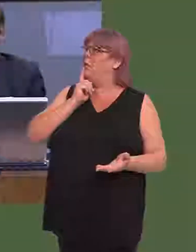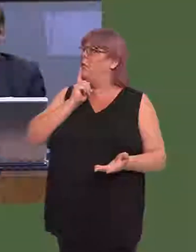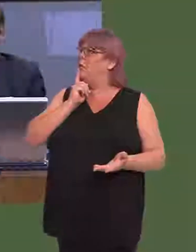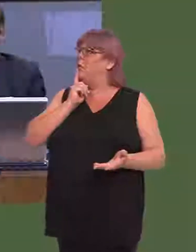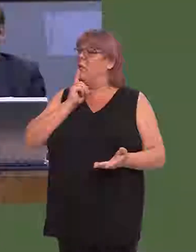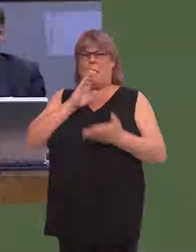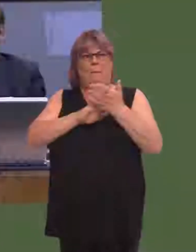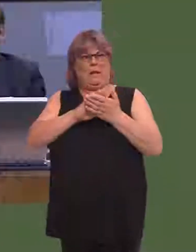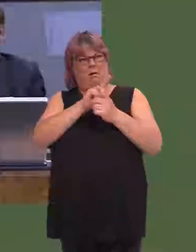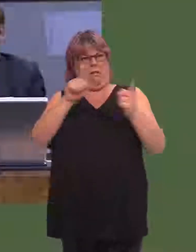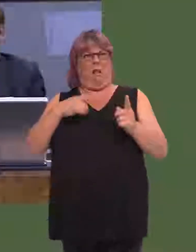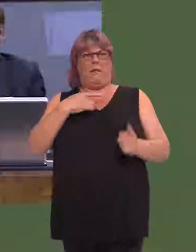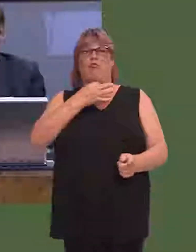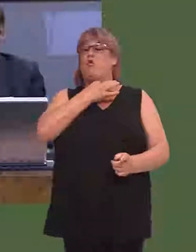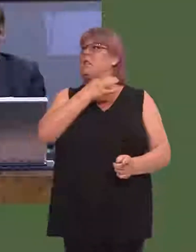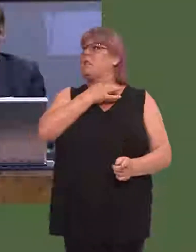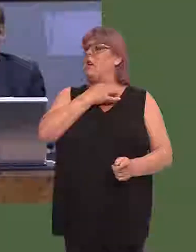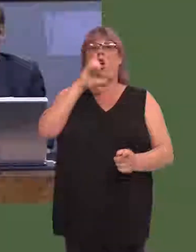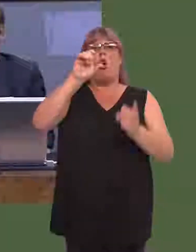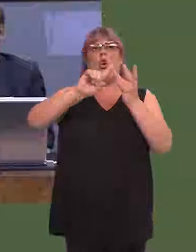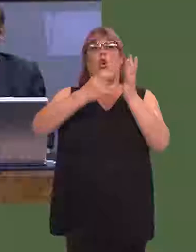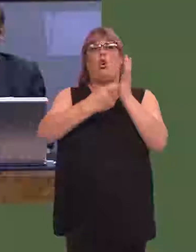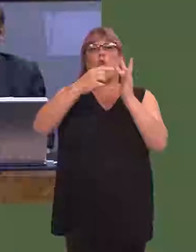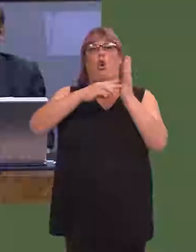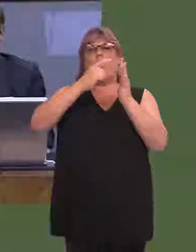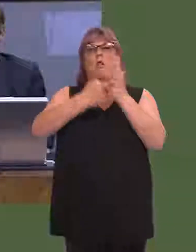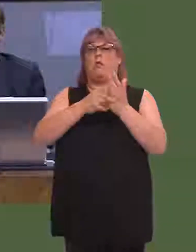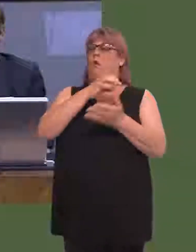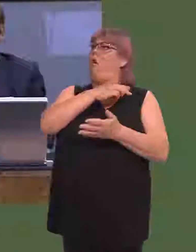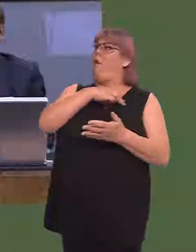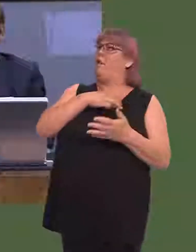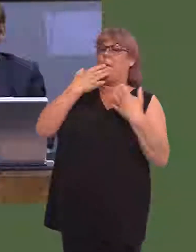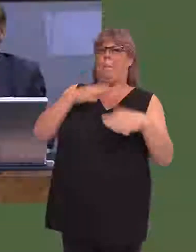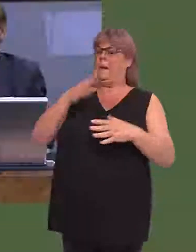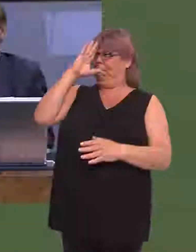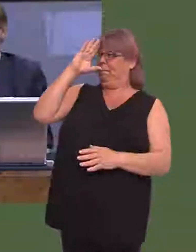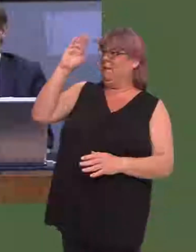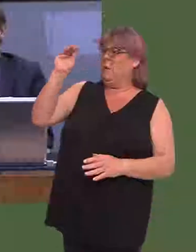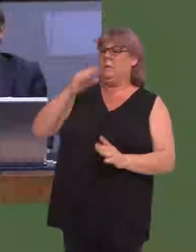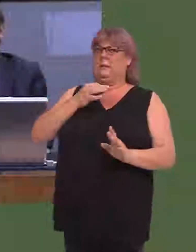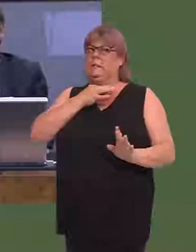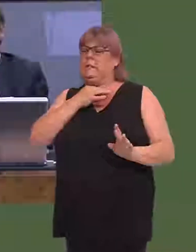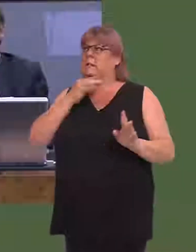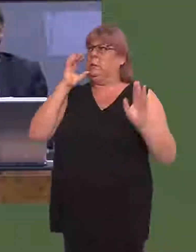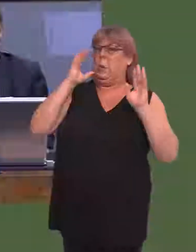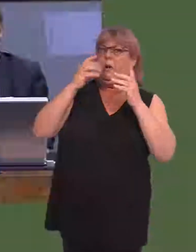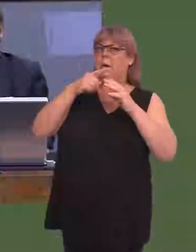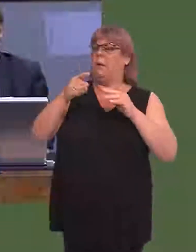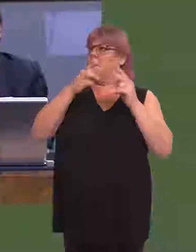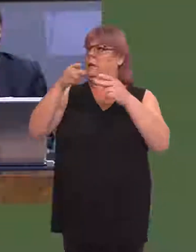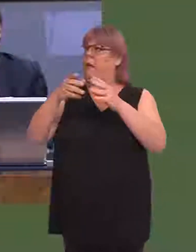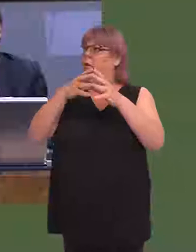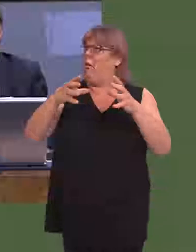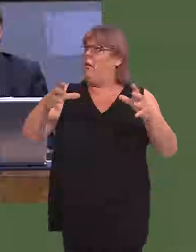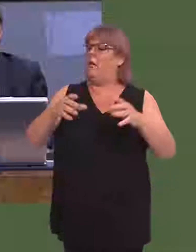real people. Yes. Warnings that lives remain at risk have been issued by the Coroner's Office following deaths in hospitals, and in the past 12 months,